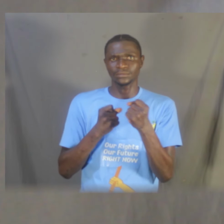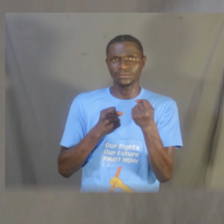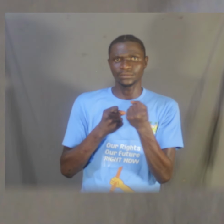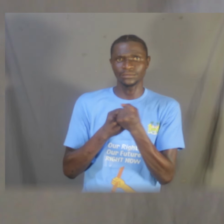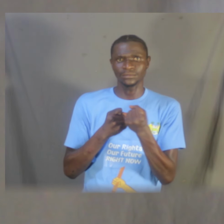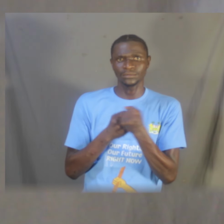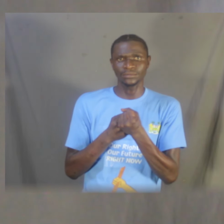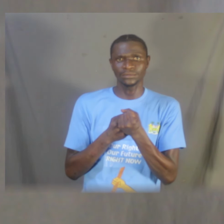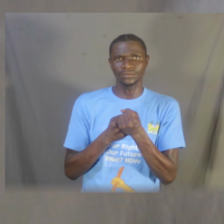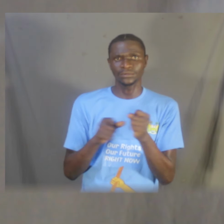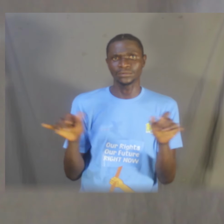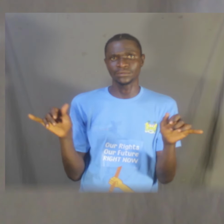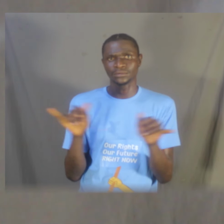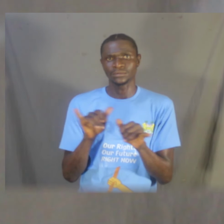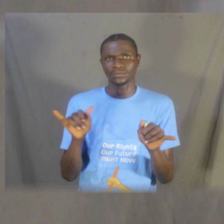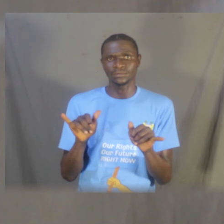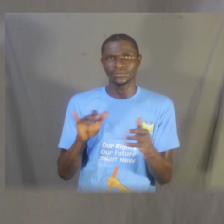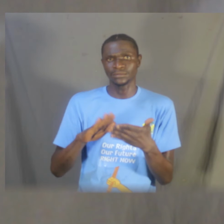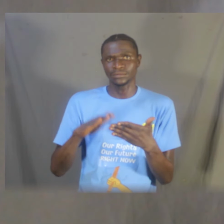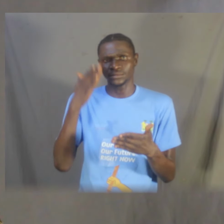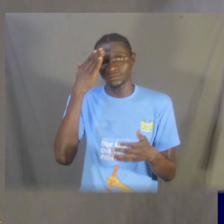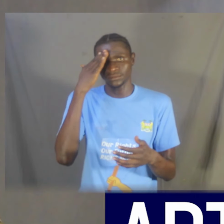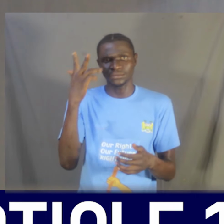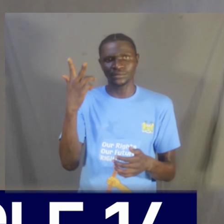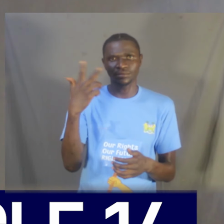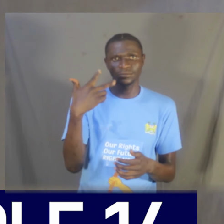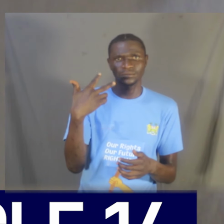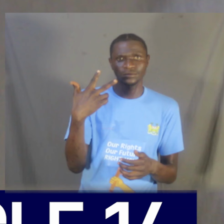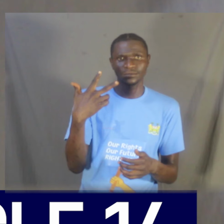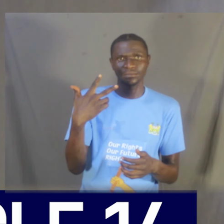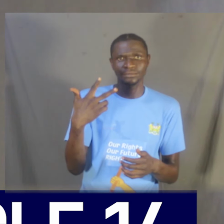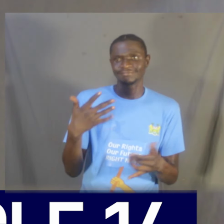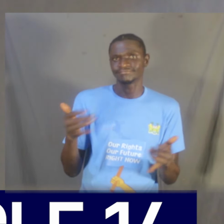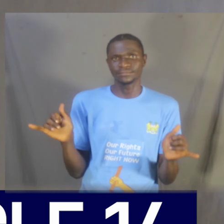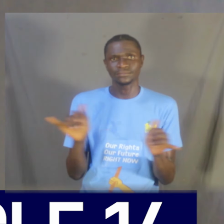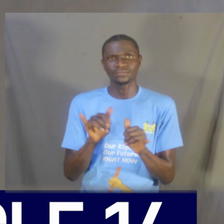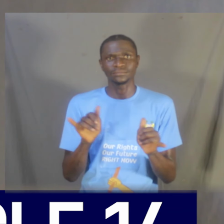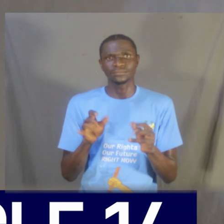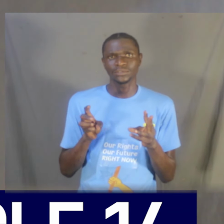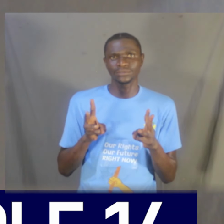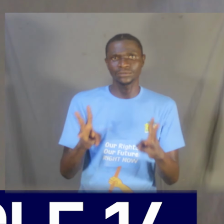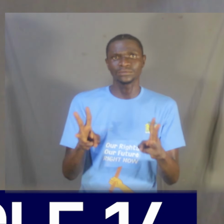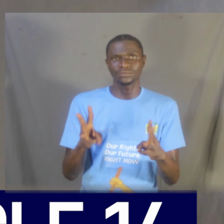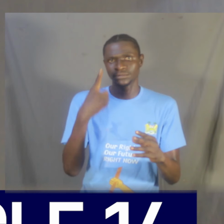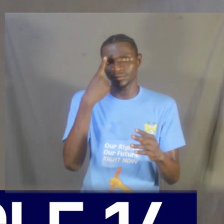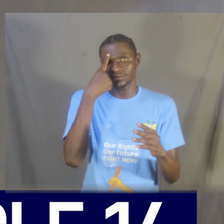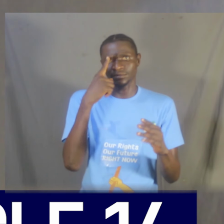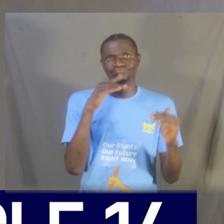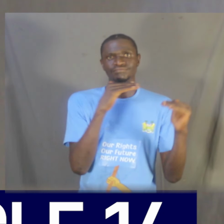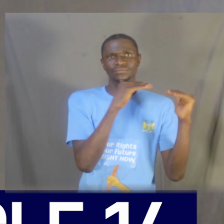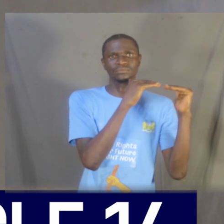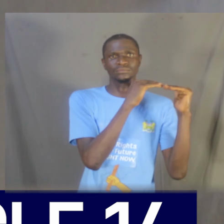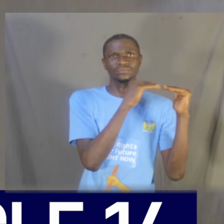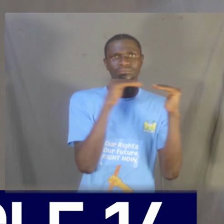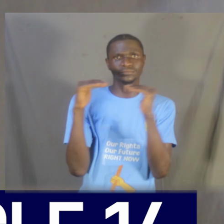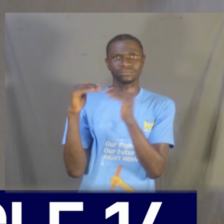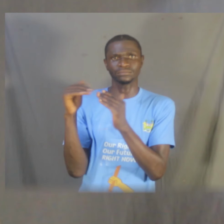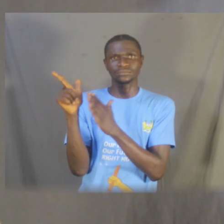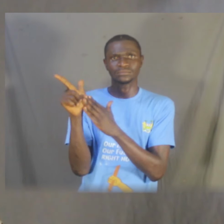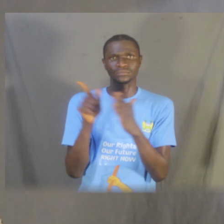treatment or punishment for persons with disabilities. Article 16. Freedom from exploitation, violence,